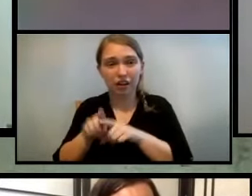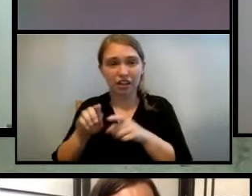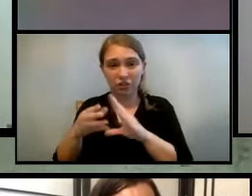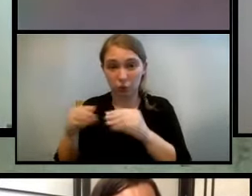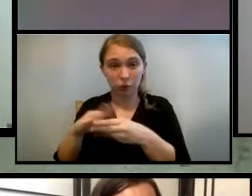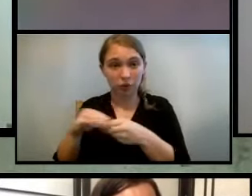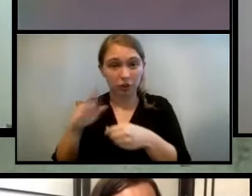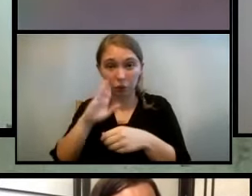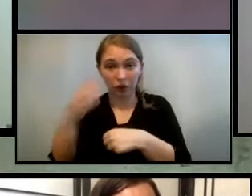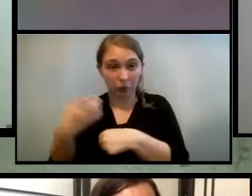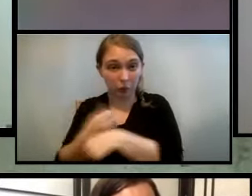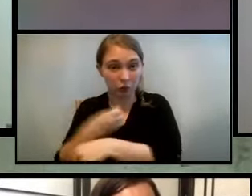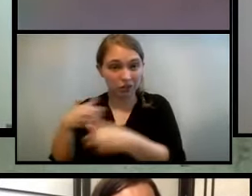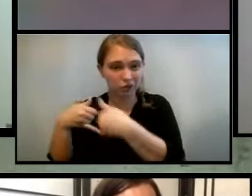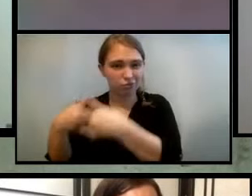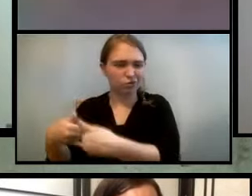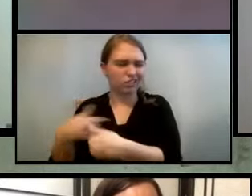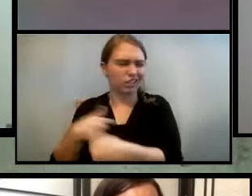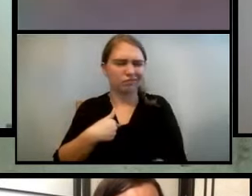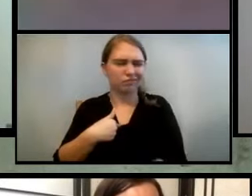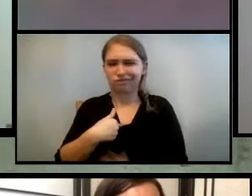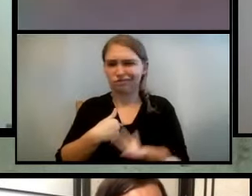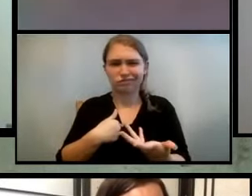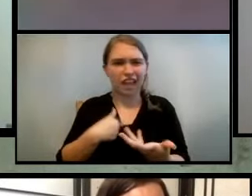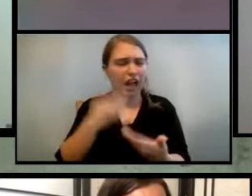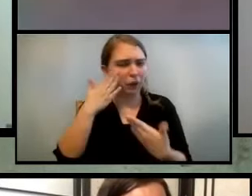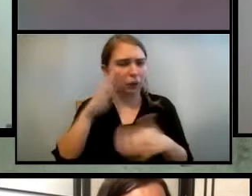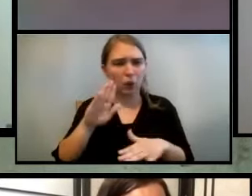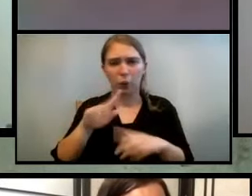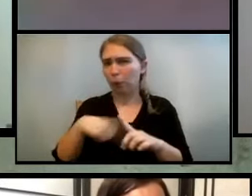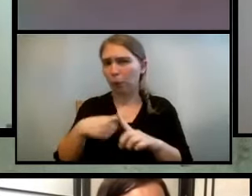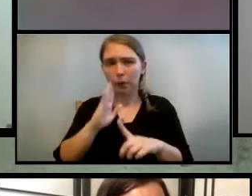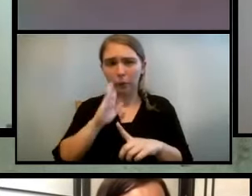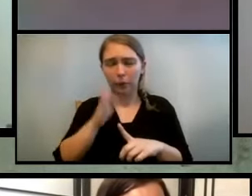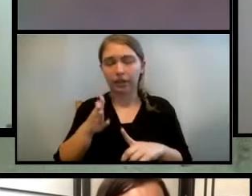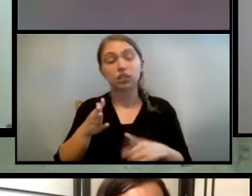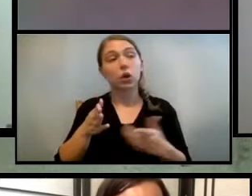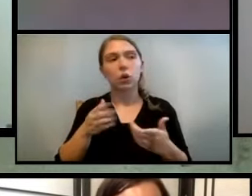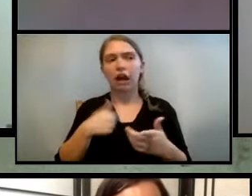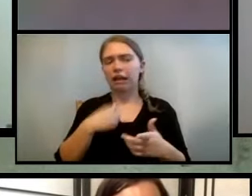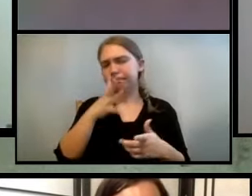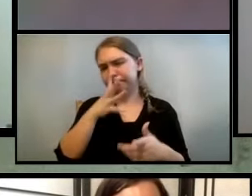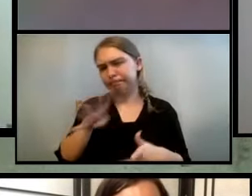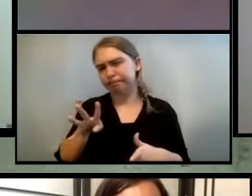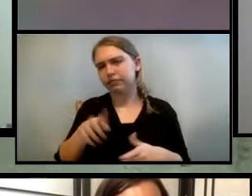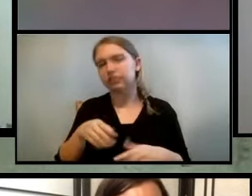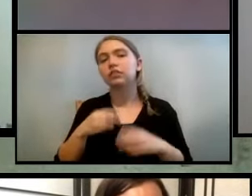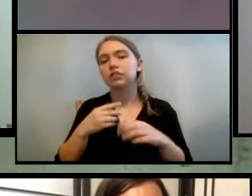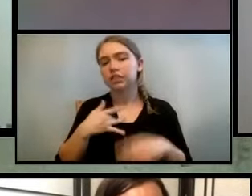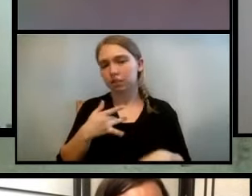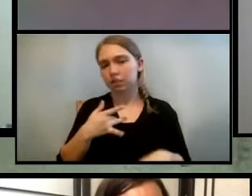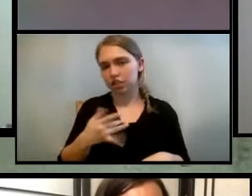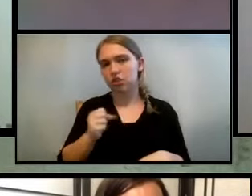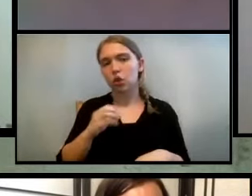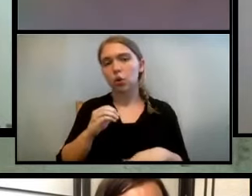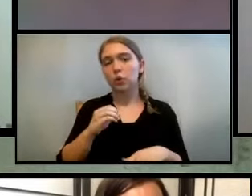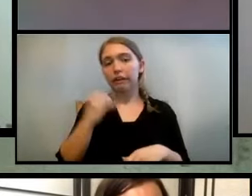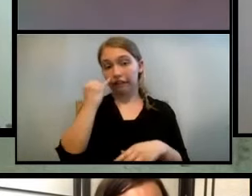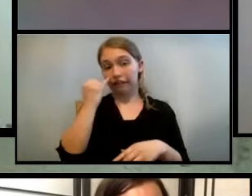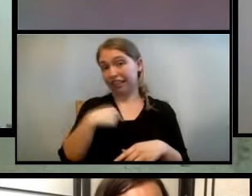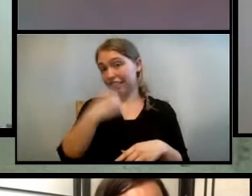two are not on my radar at all. But hopefully what I like, the readership will like, and that's what I try to put out